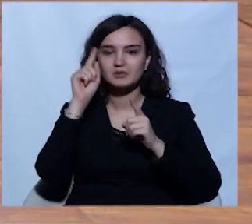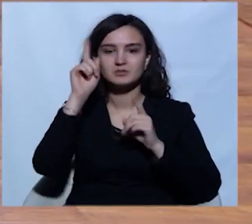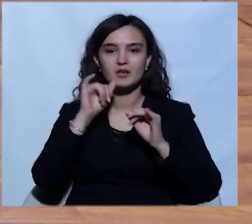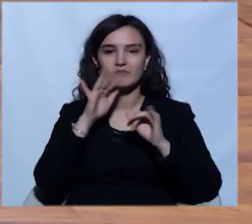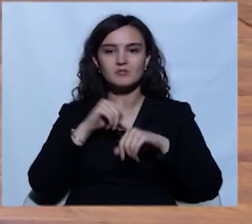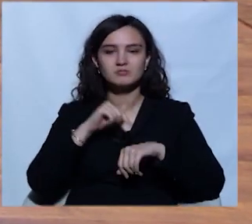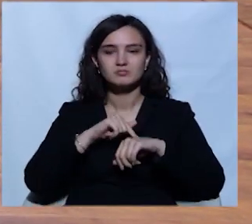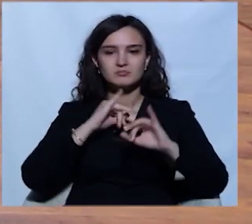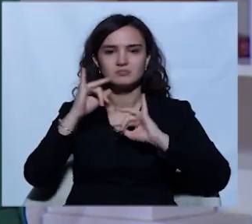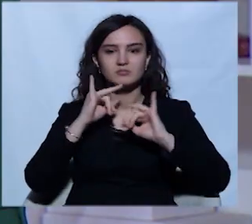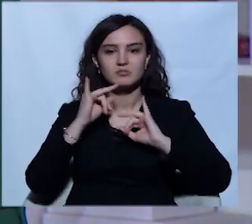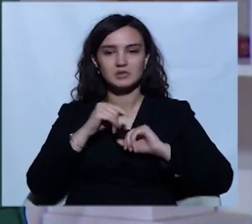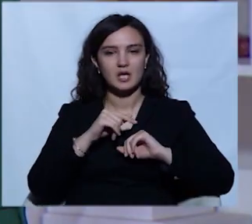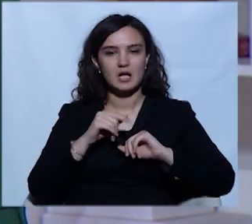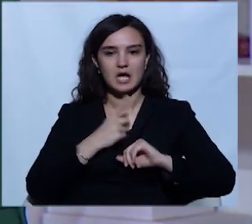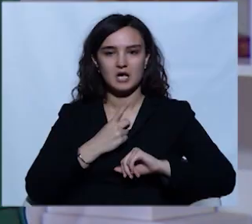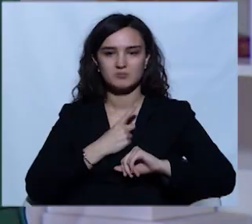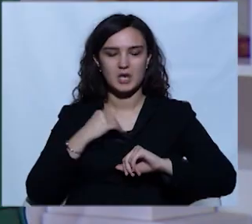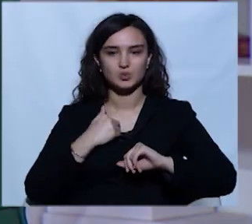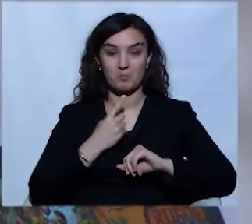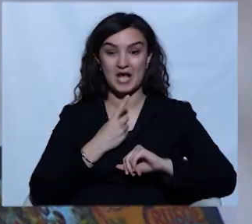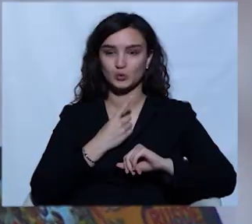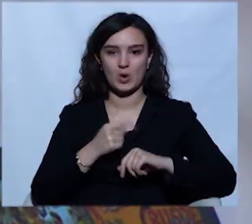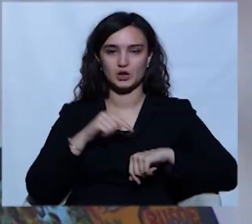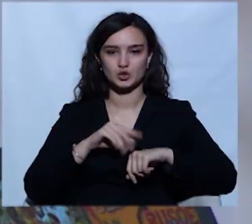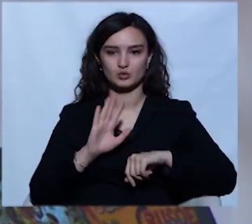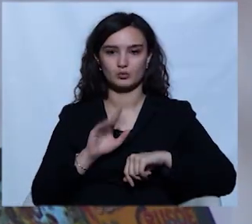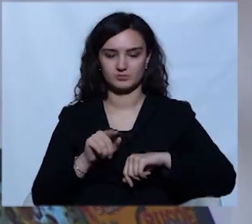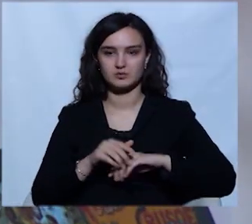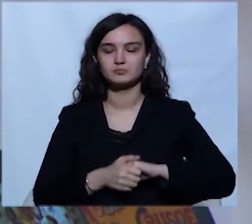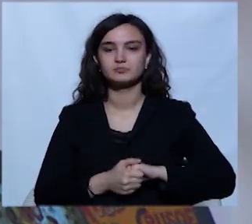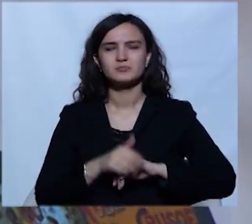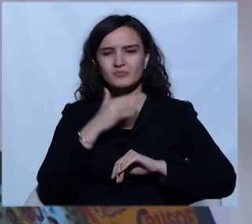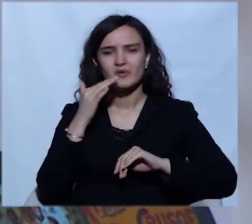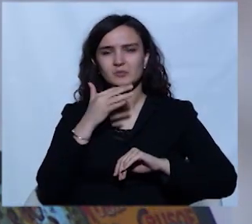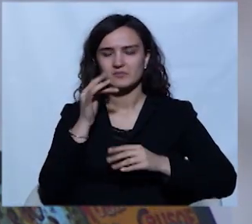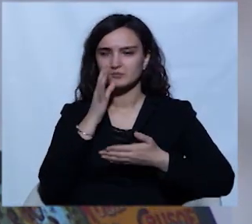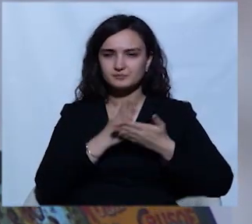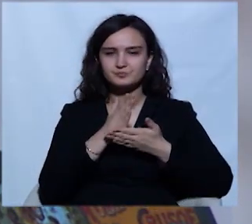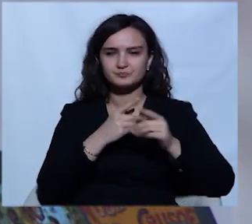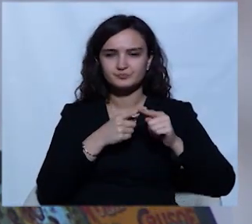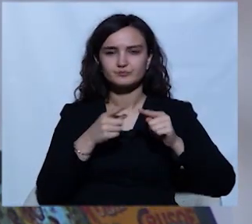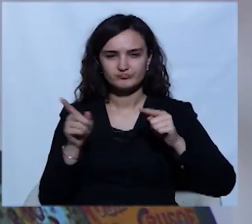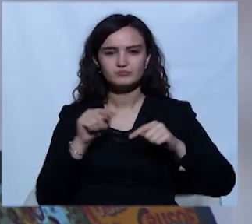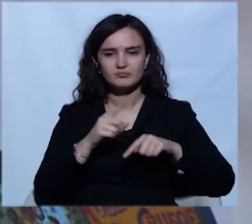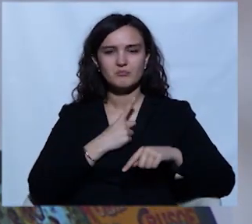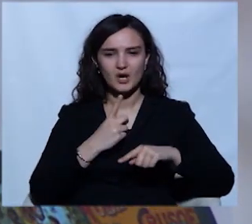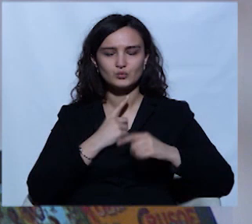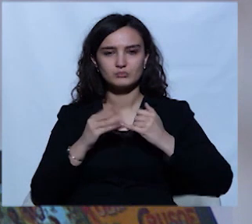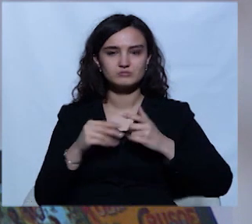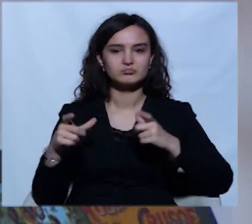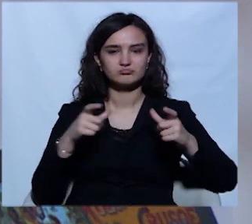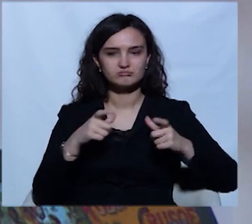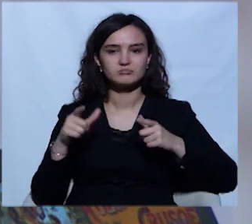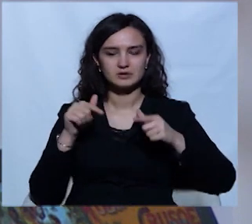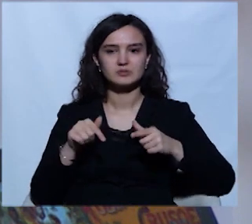feels a lot less lonely on his island. Now, after many, many years all alone on the island,